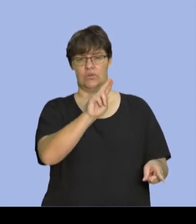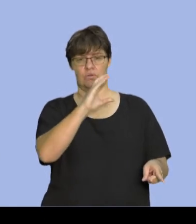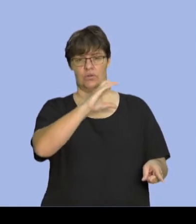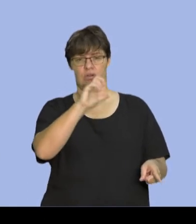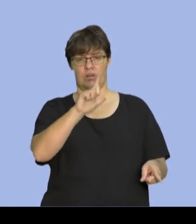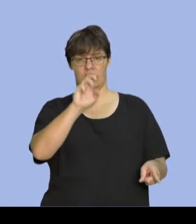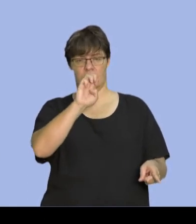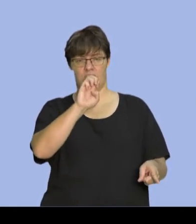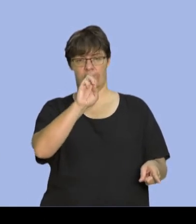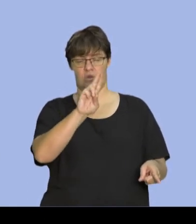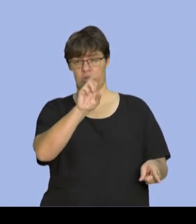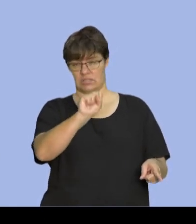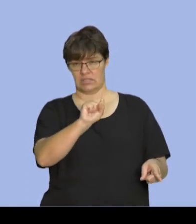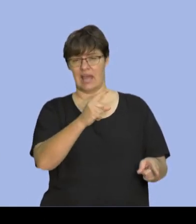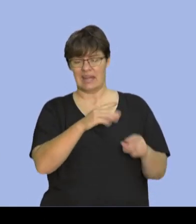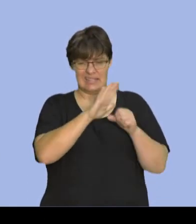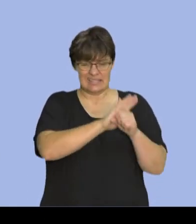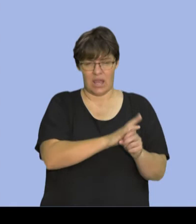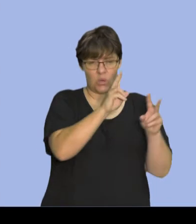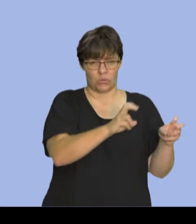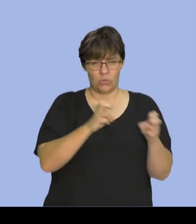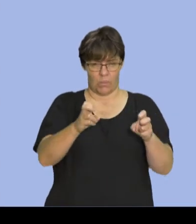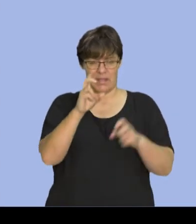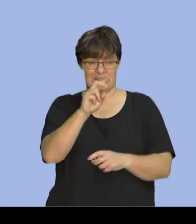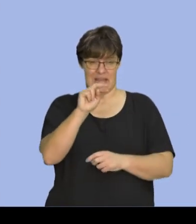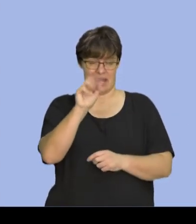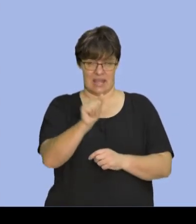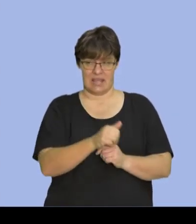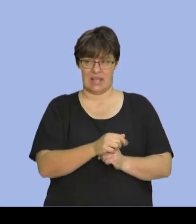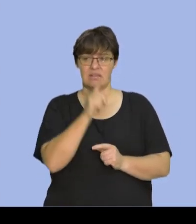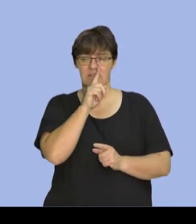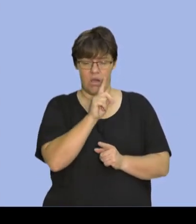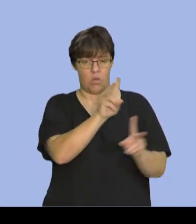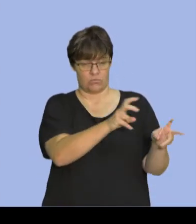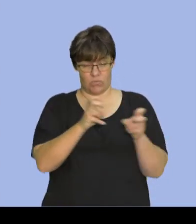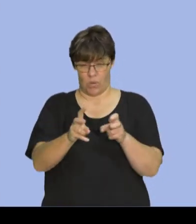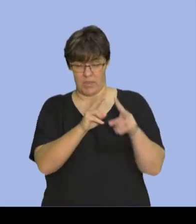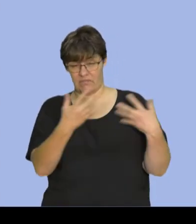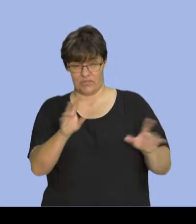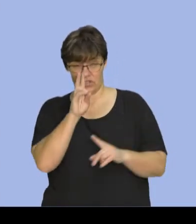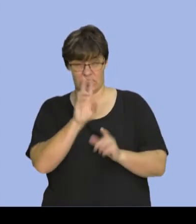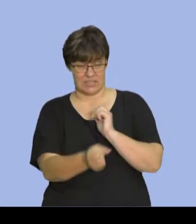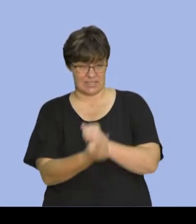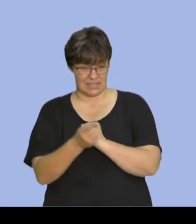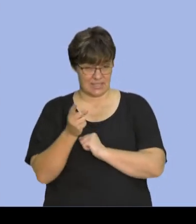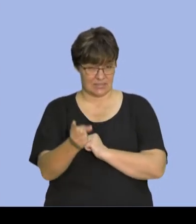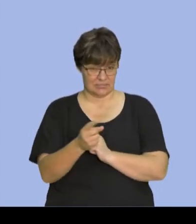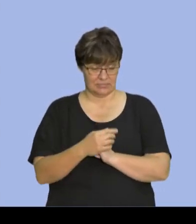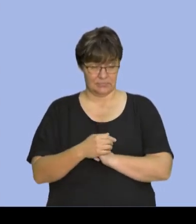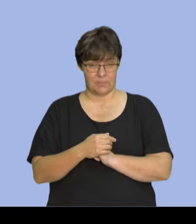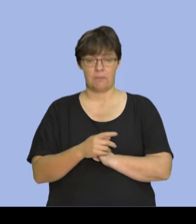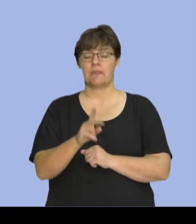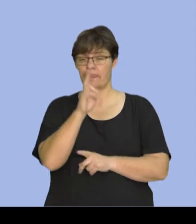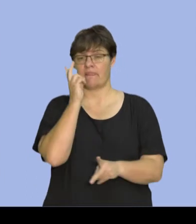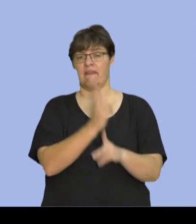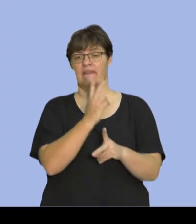dense duplicated copy of the DNA. So the DNA has undergone copying, and we see that illustrated here. And